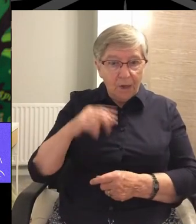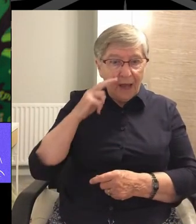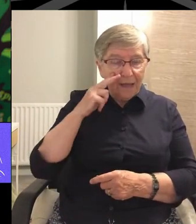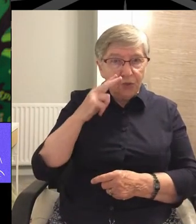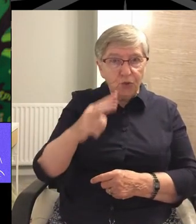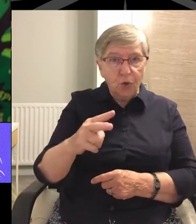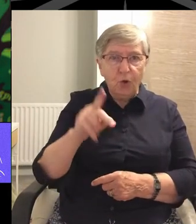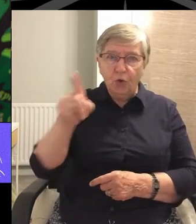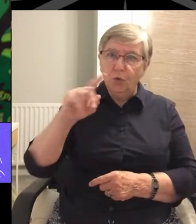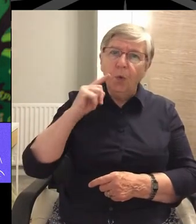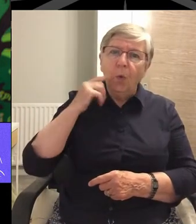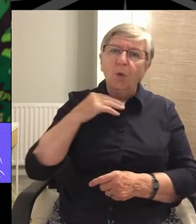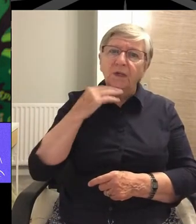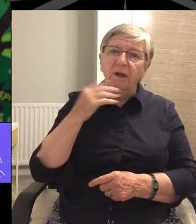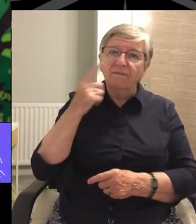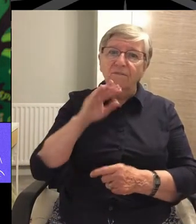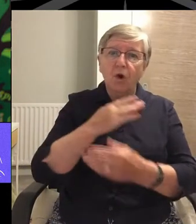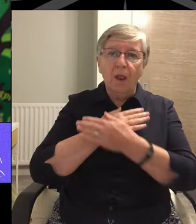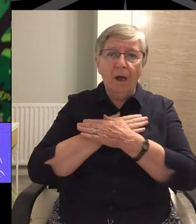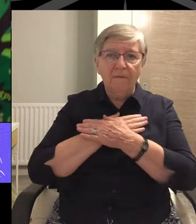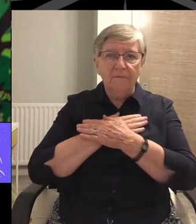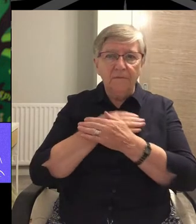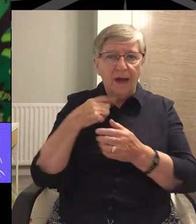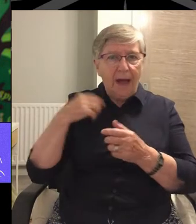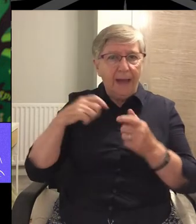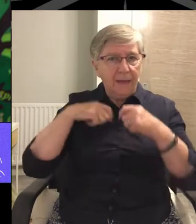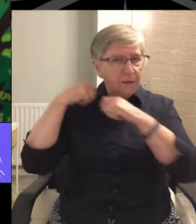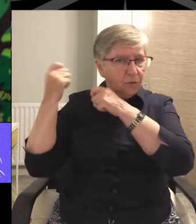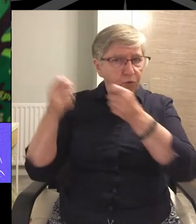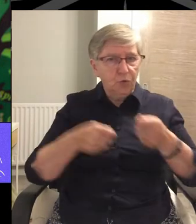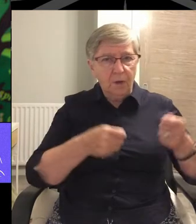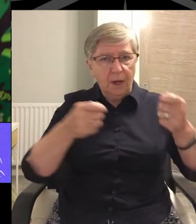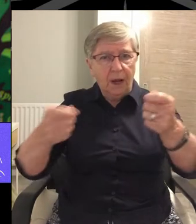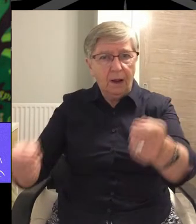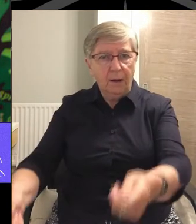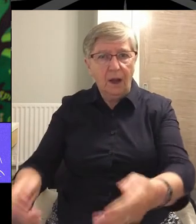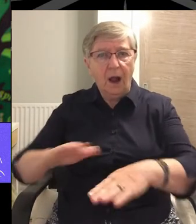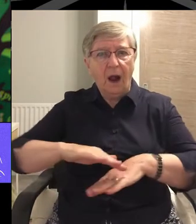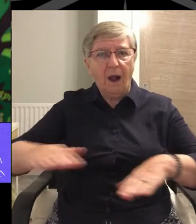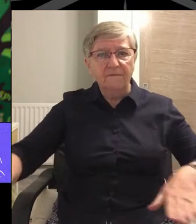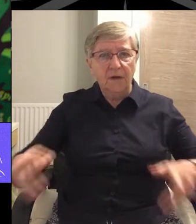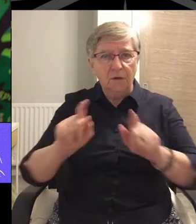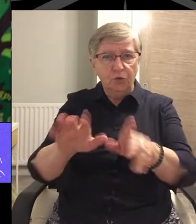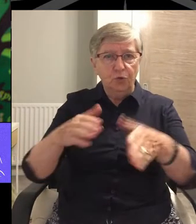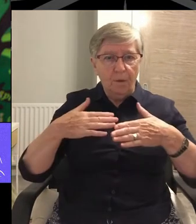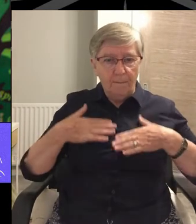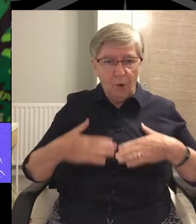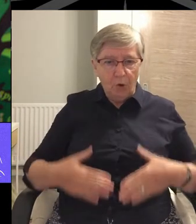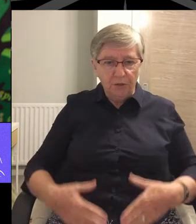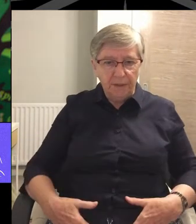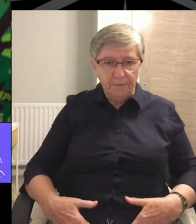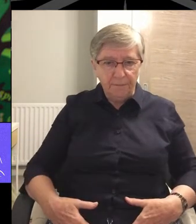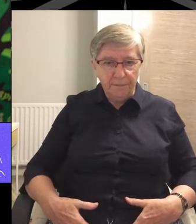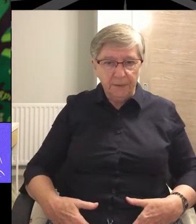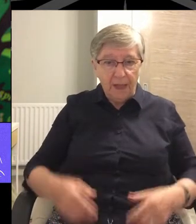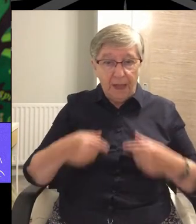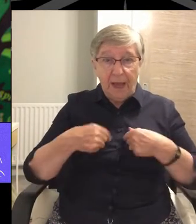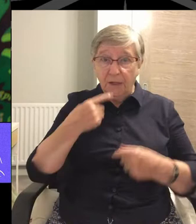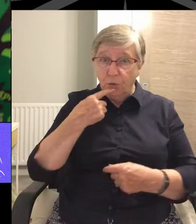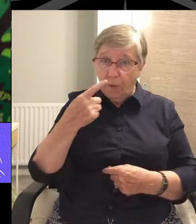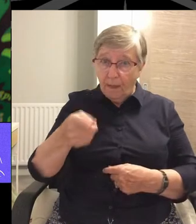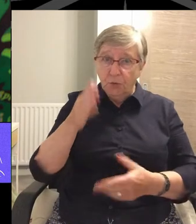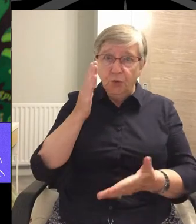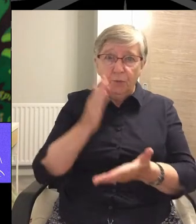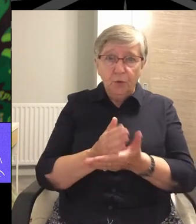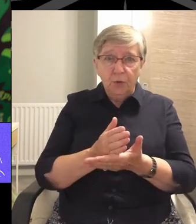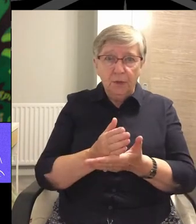for love, I spread a corner of my garment over you and covered your naked body. I gave you my solemn oath and